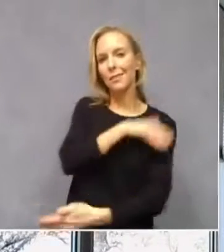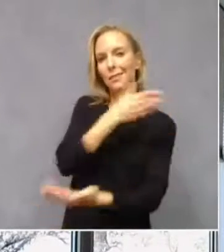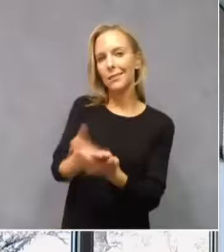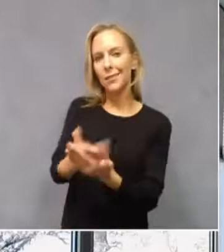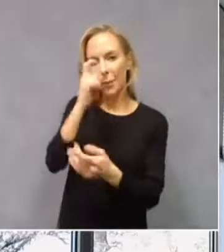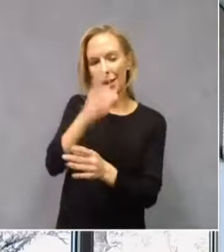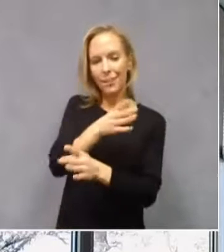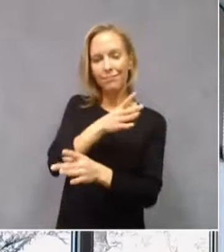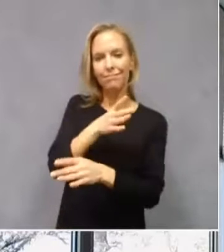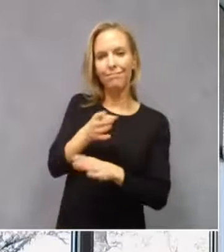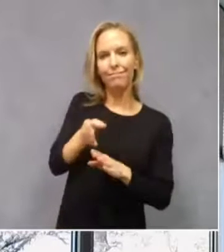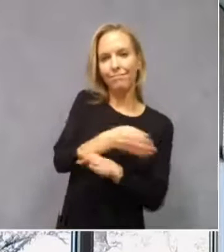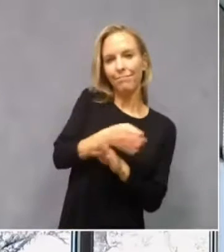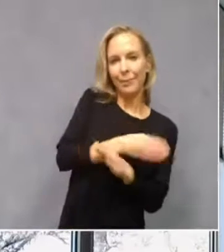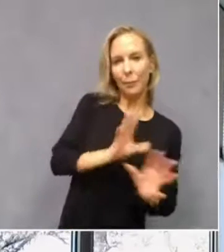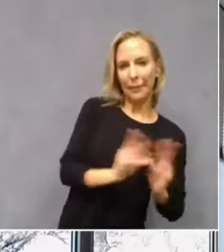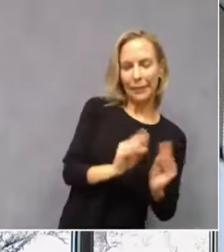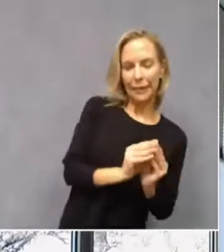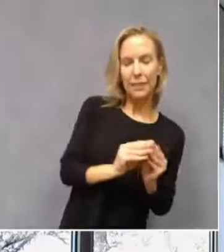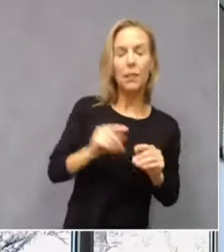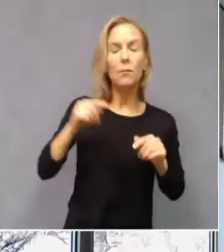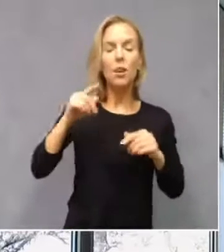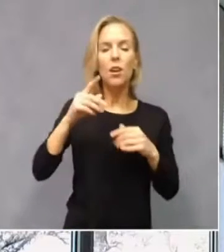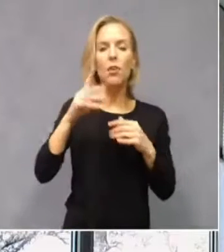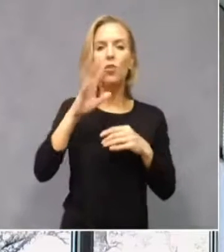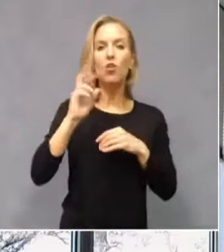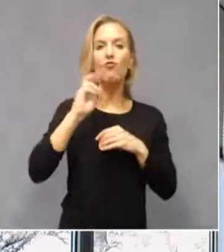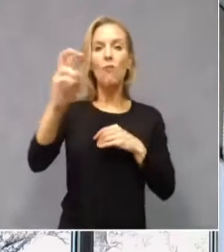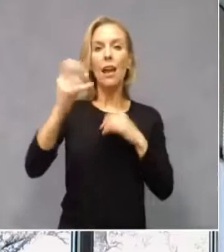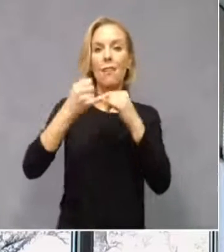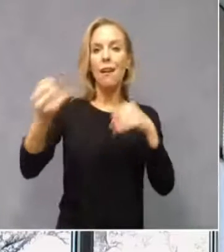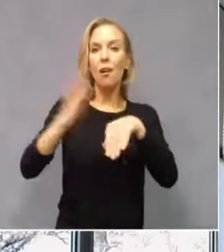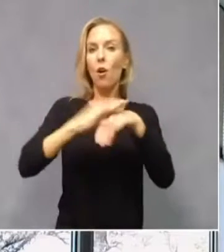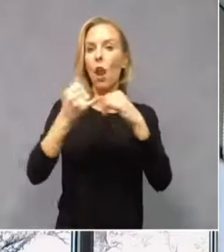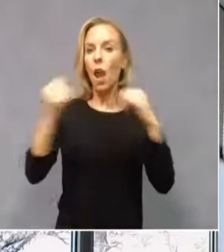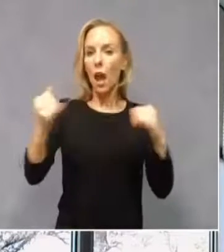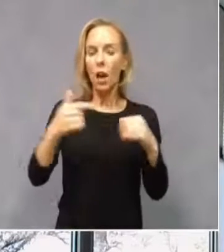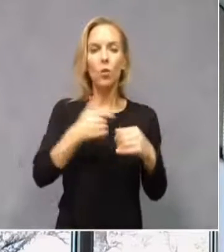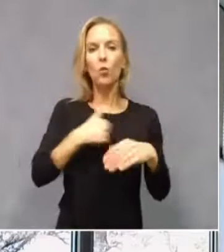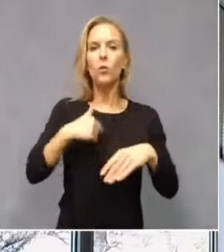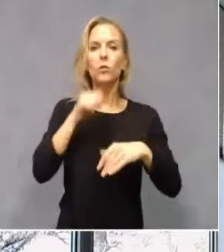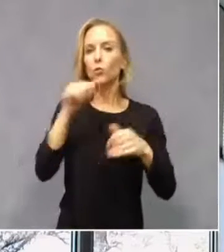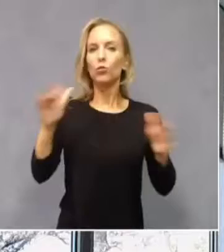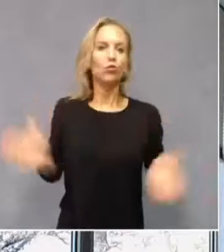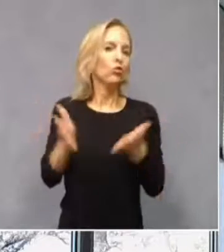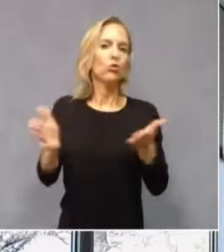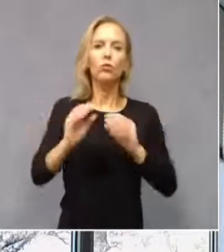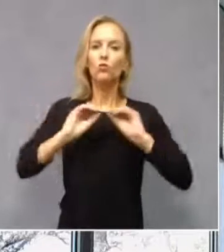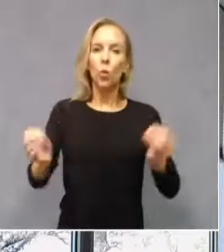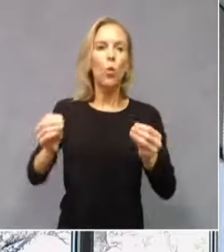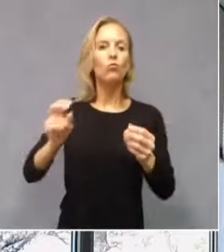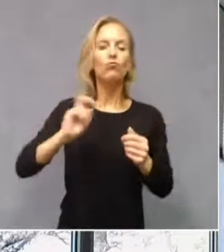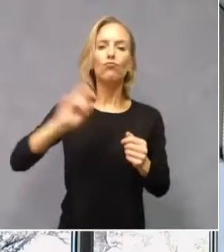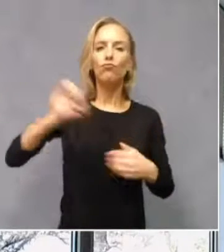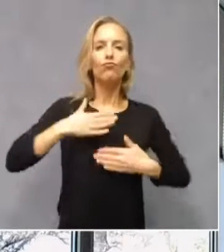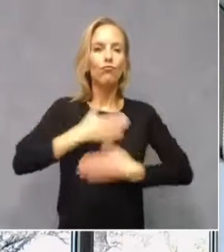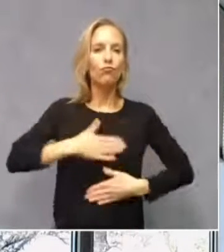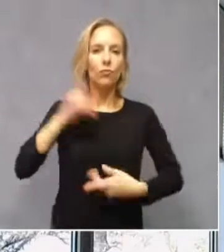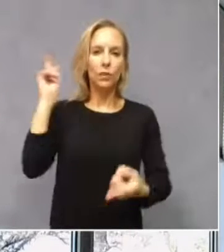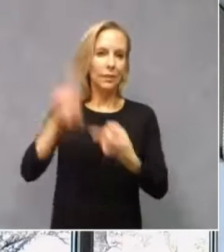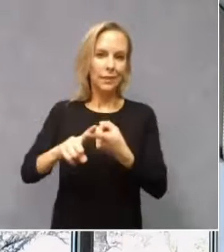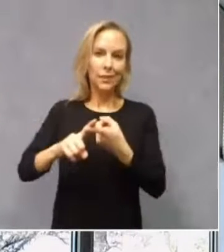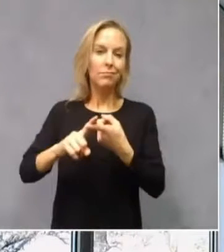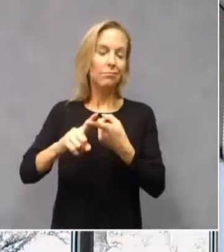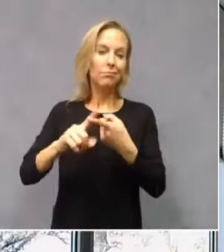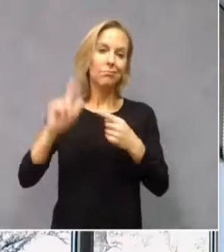but the travel guidance online now says that we discourage leisure travel until further notice.